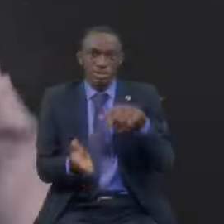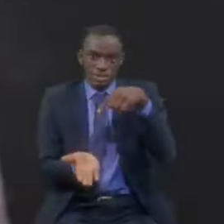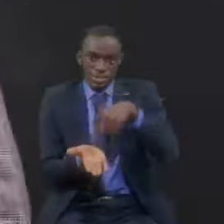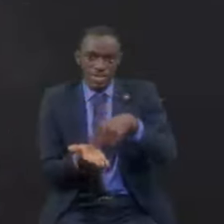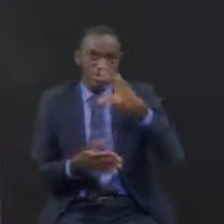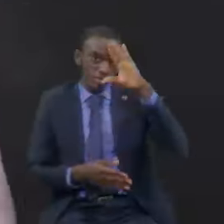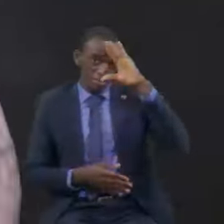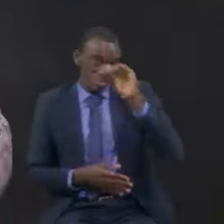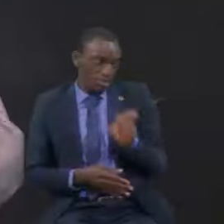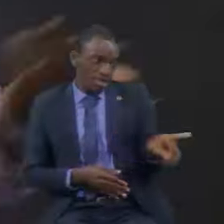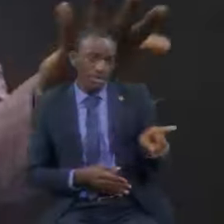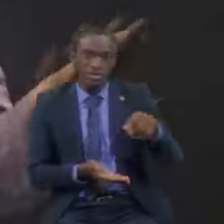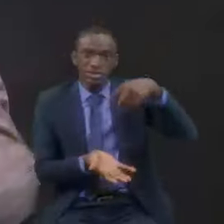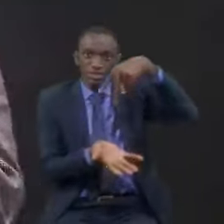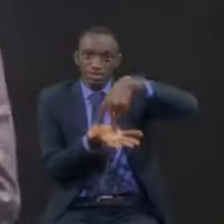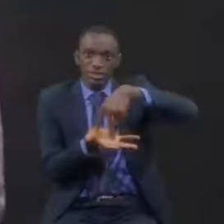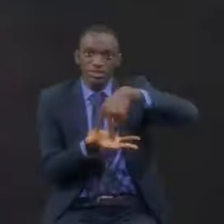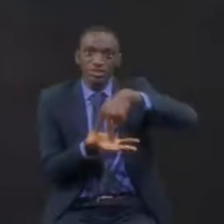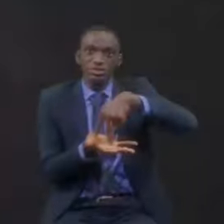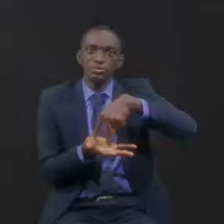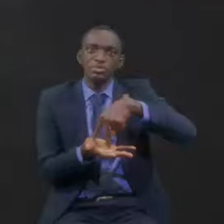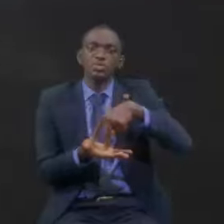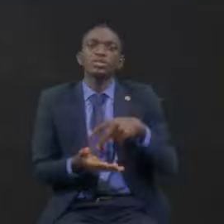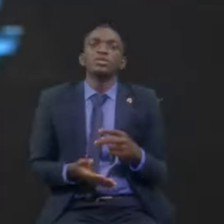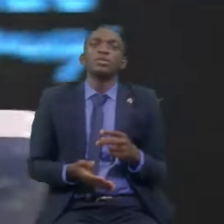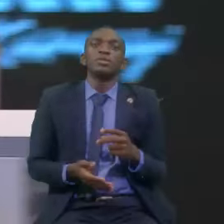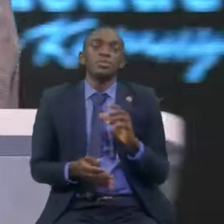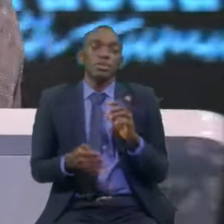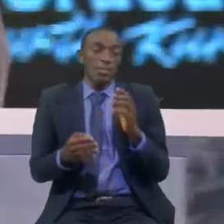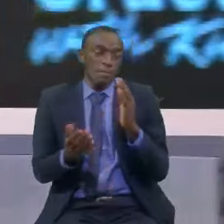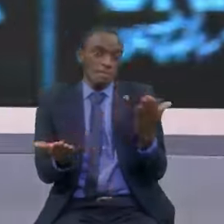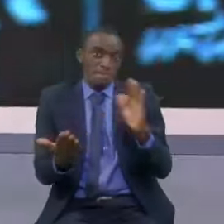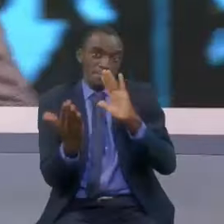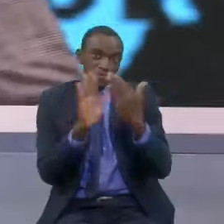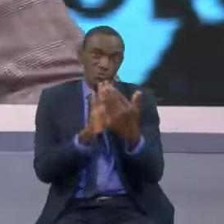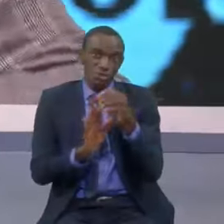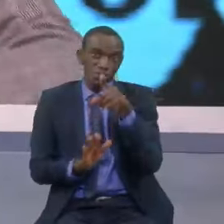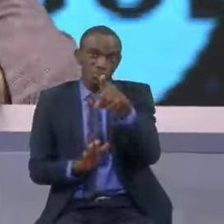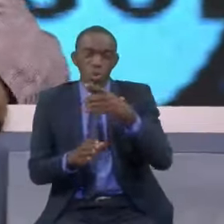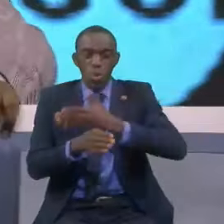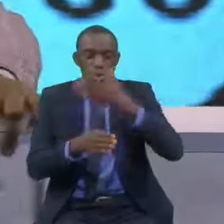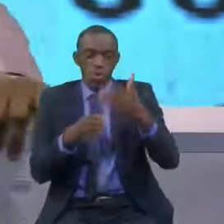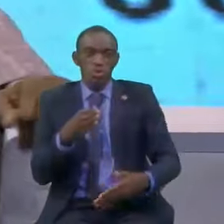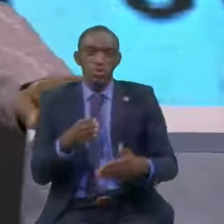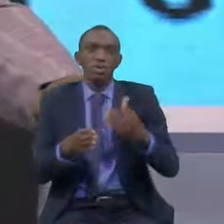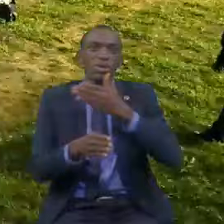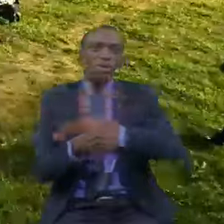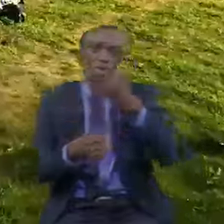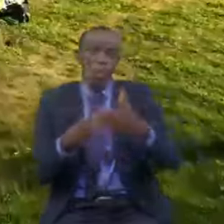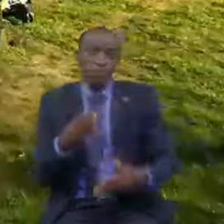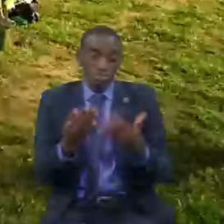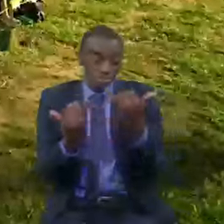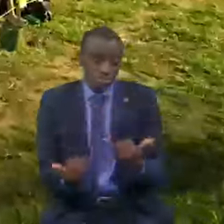stand here before you whole. Whole. Tonight is that